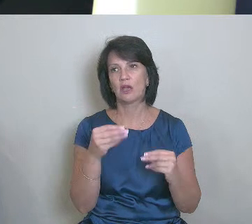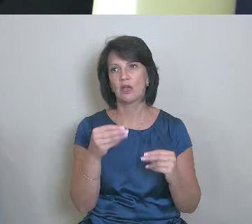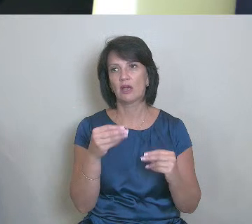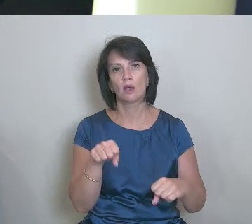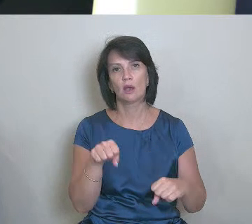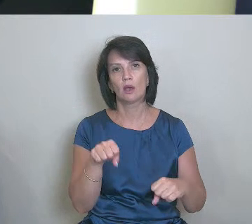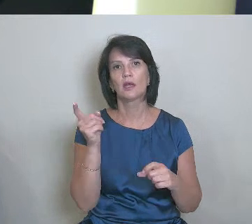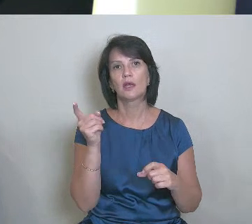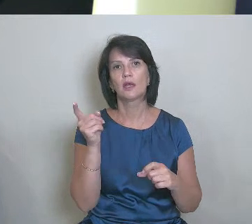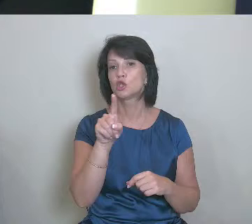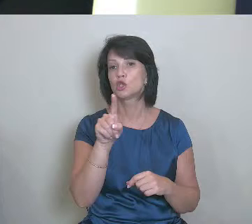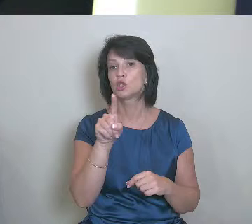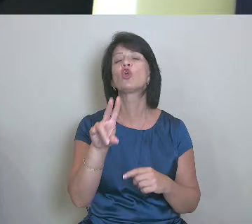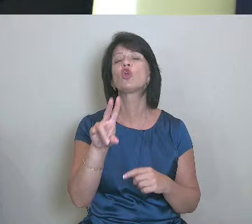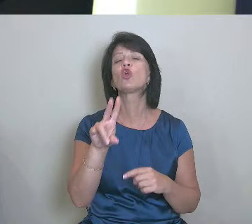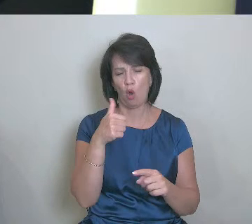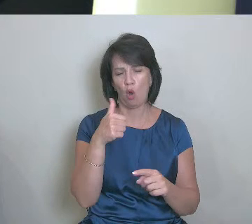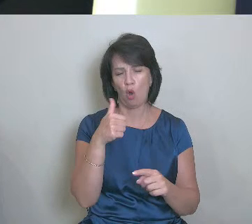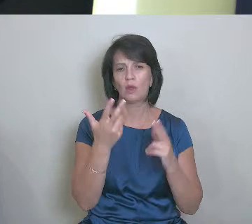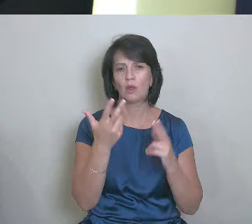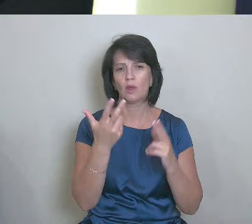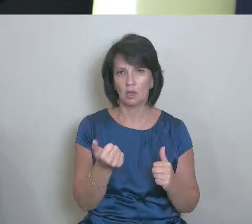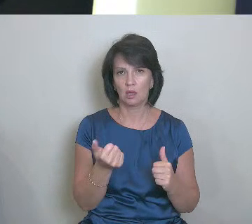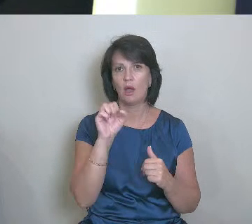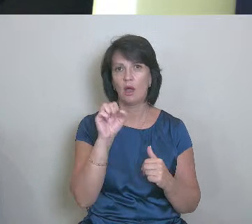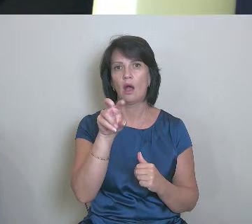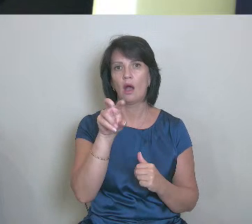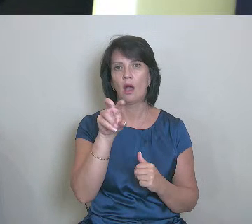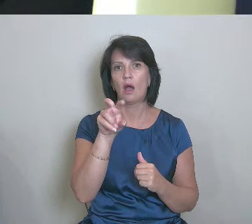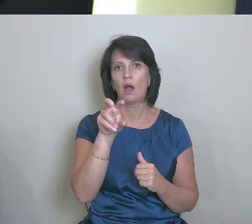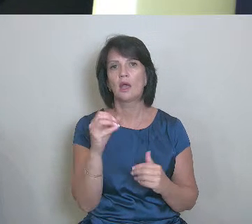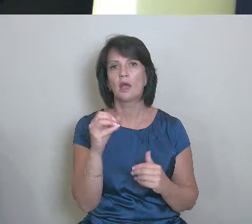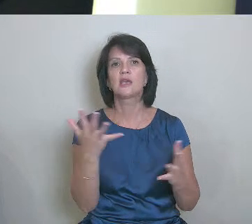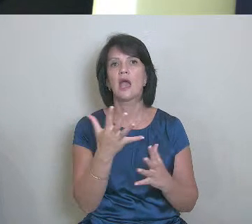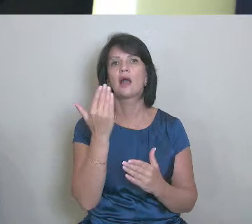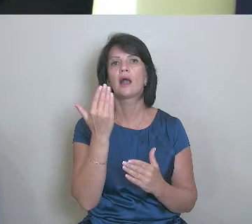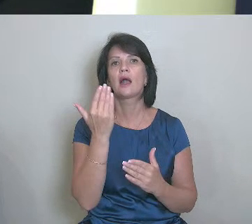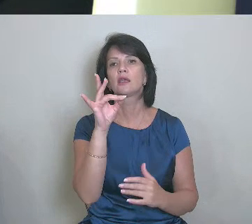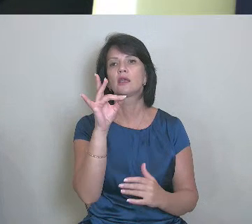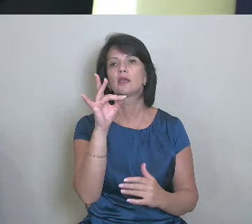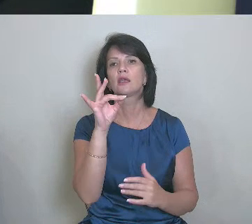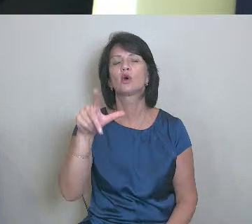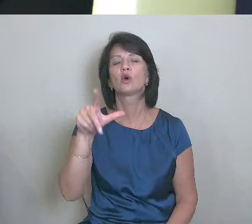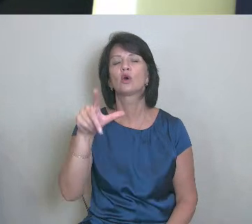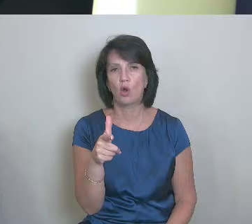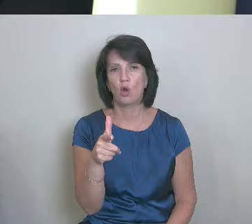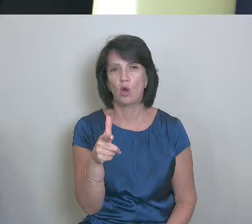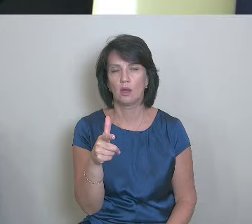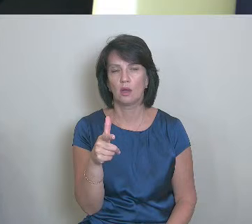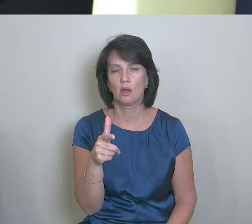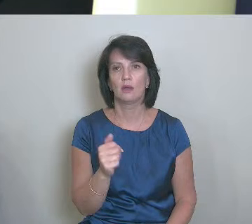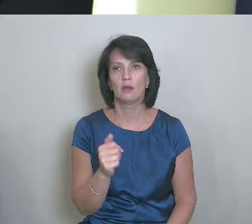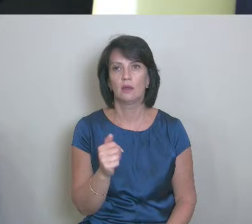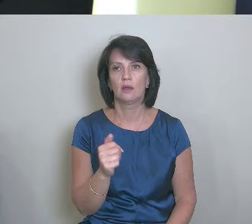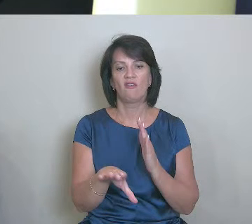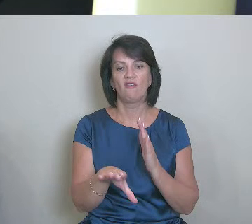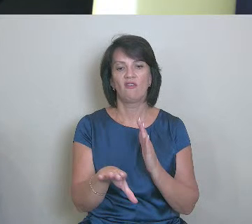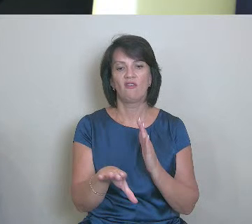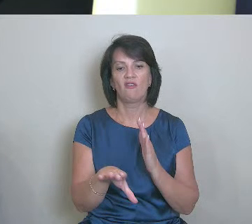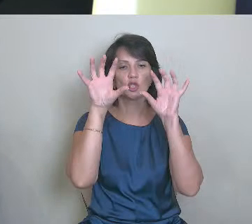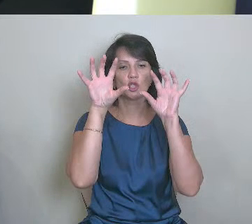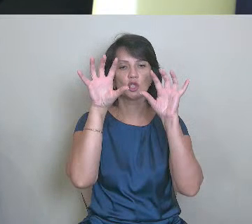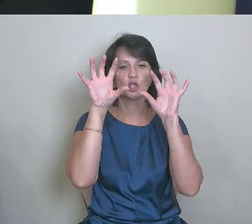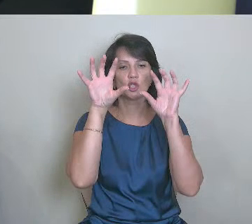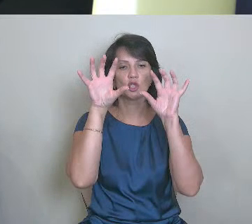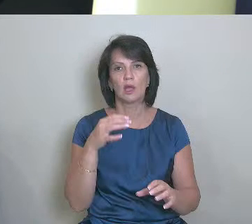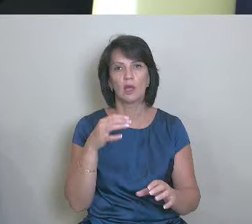the framework for these elections? Well, this is central. It's leading. But what is the role during the local elections?